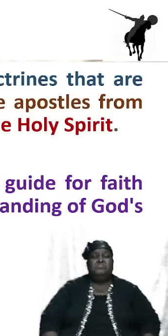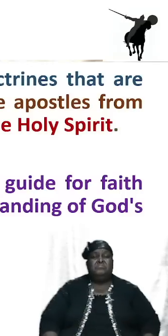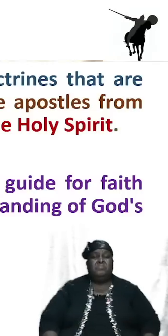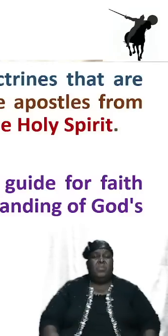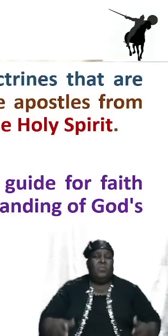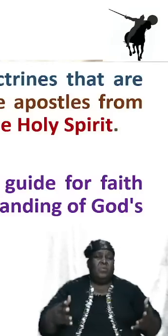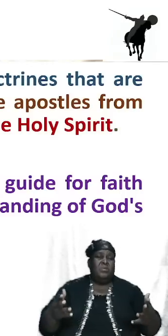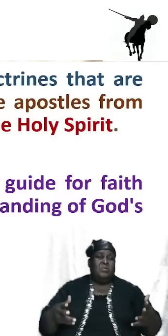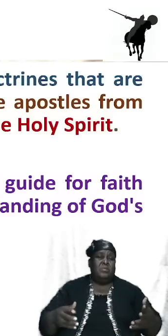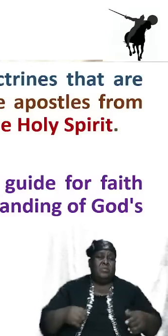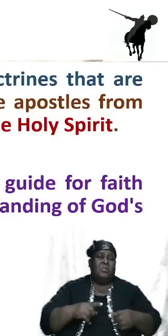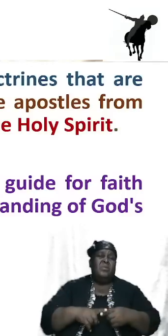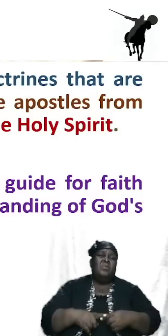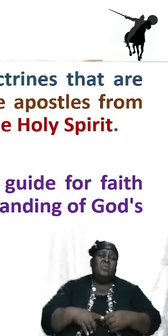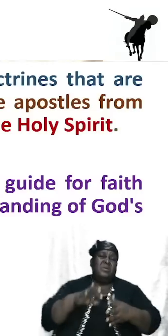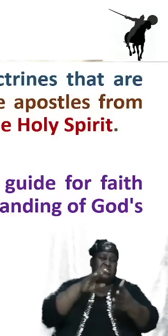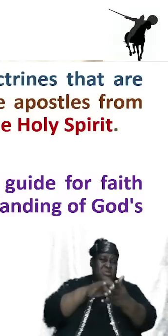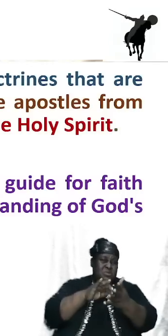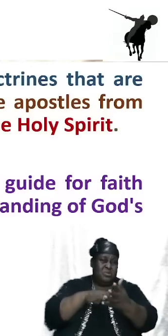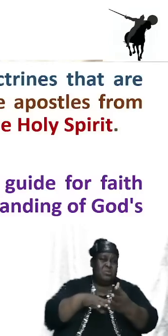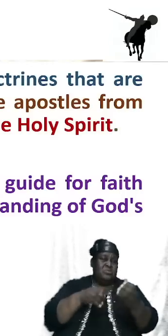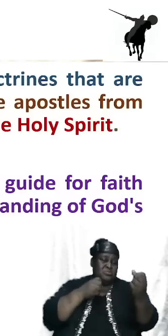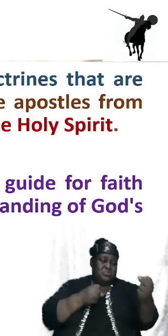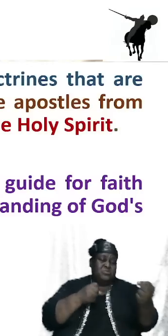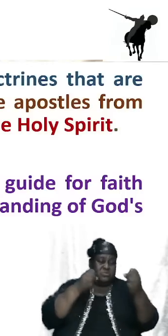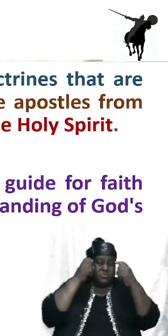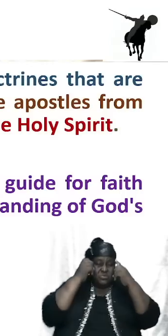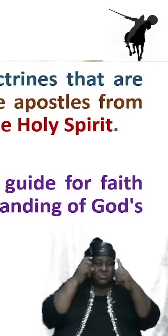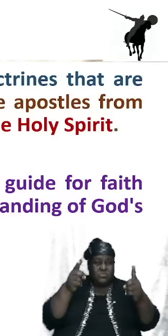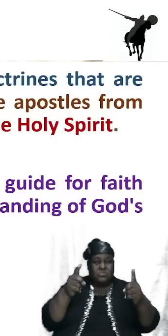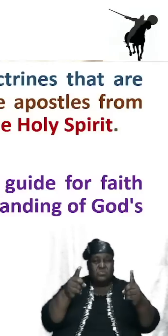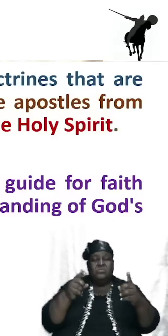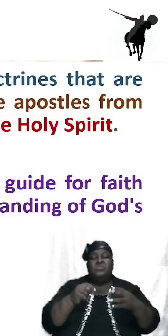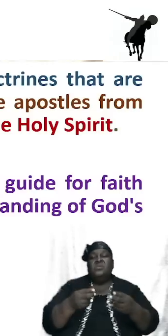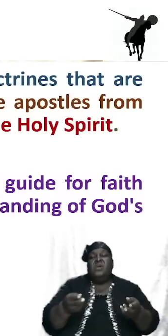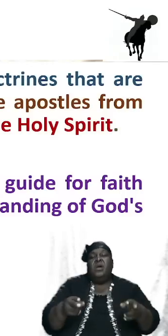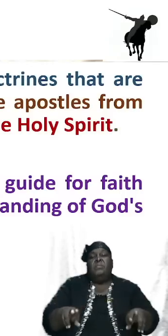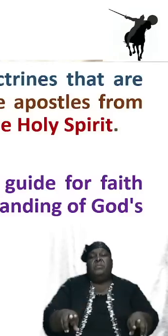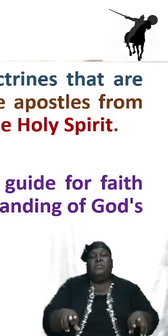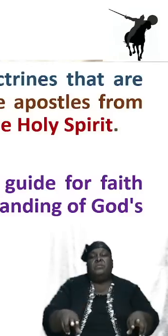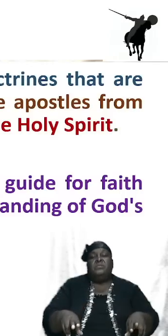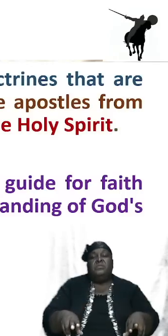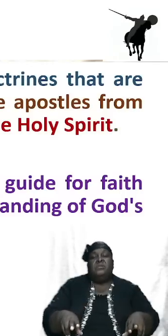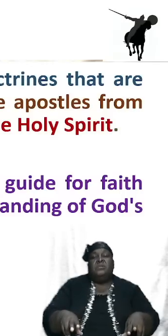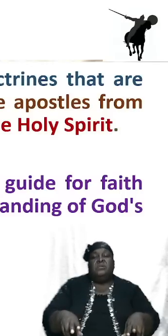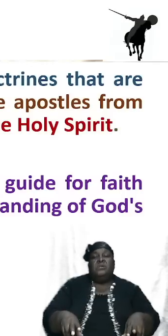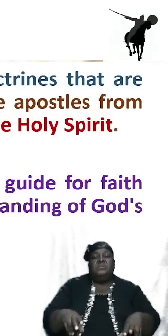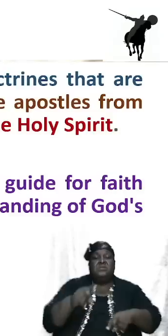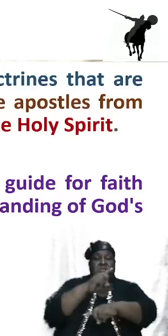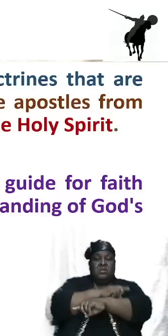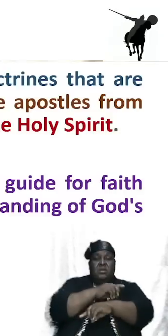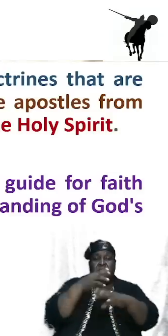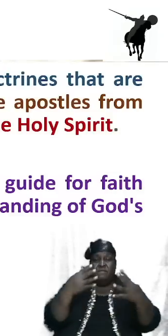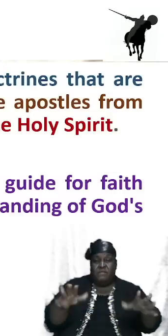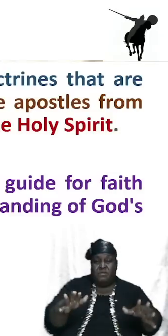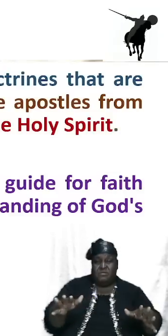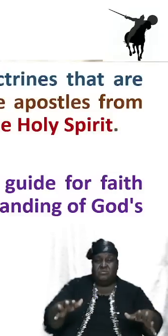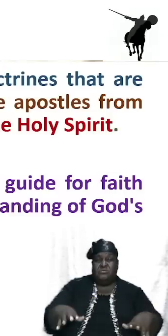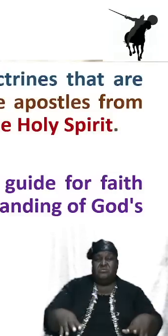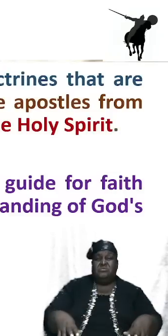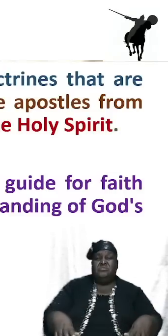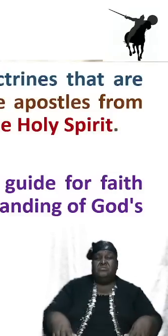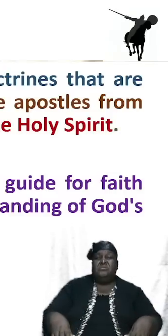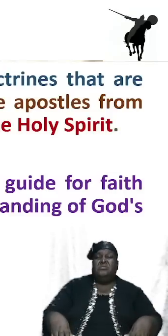get into sound doctrine, amen, what is going to happen is that at the end of the day, it lines up with